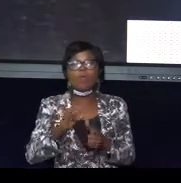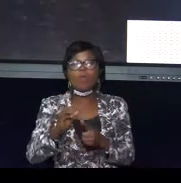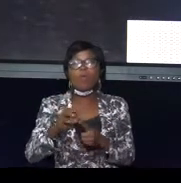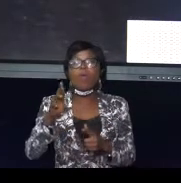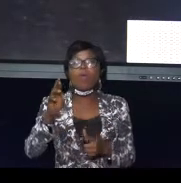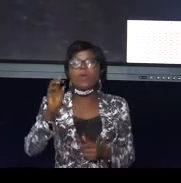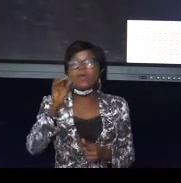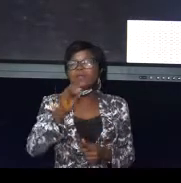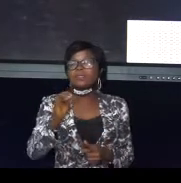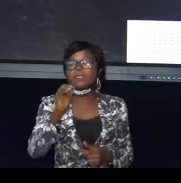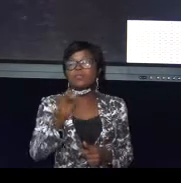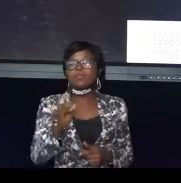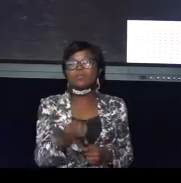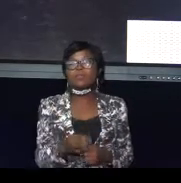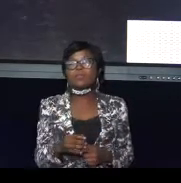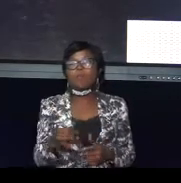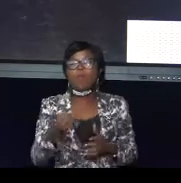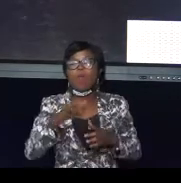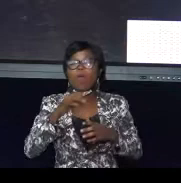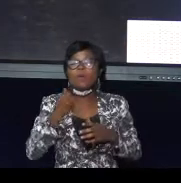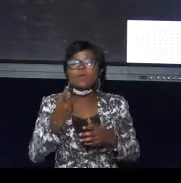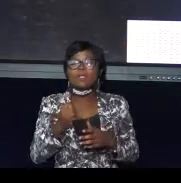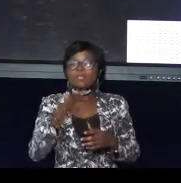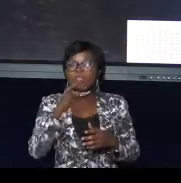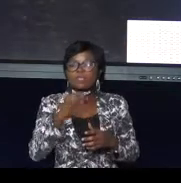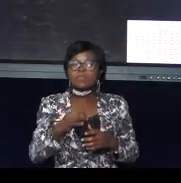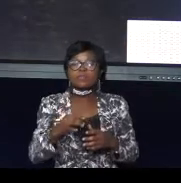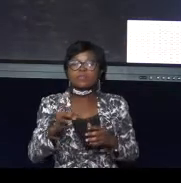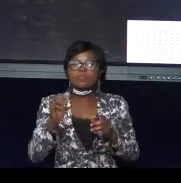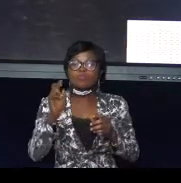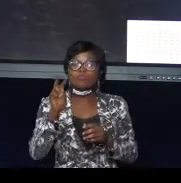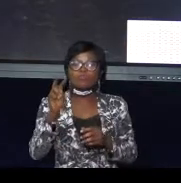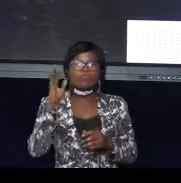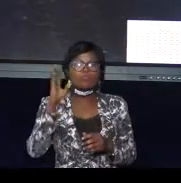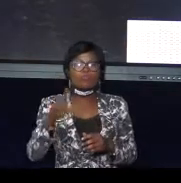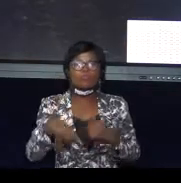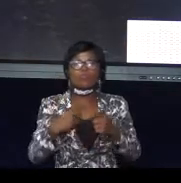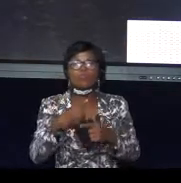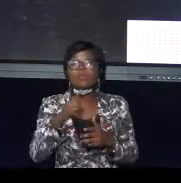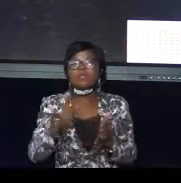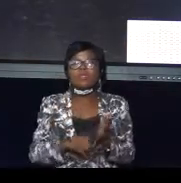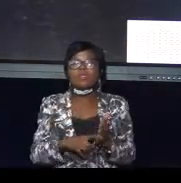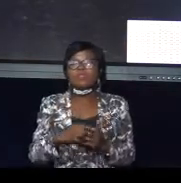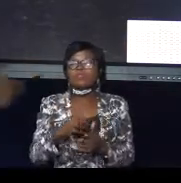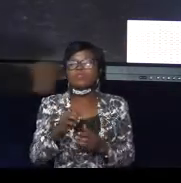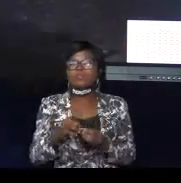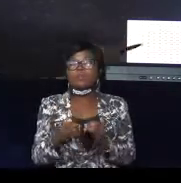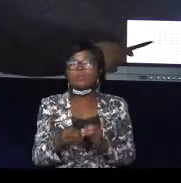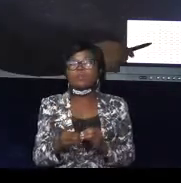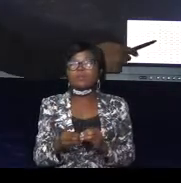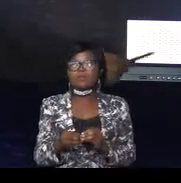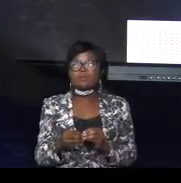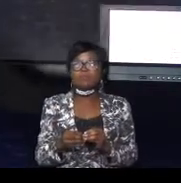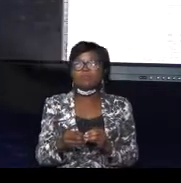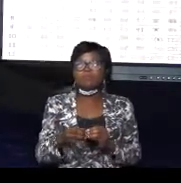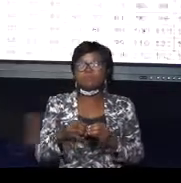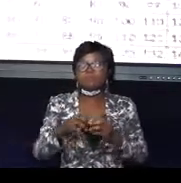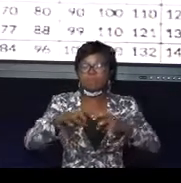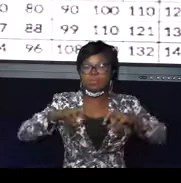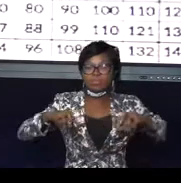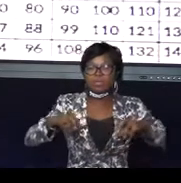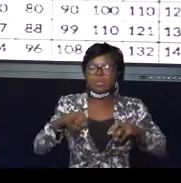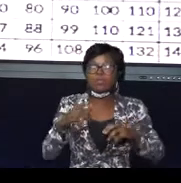So when you see a number that ends with 2, 4, 6, 8, or 0, automatically 2 will go in these numbers. Check out the table of